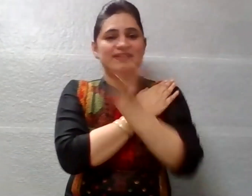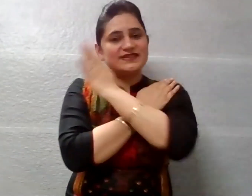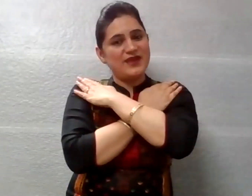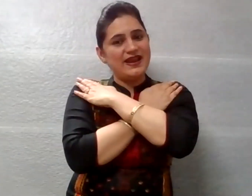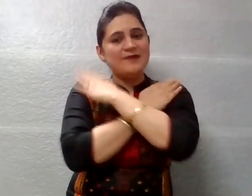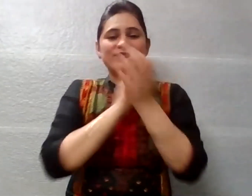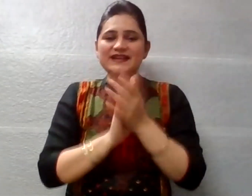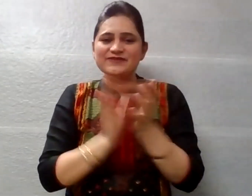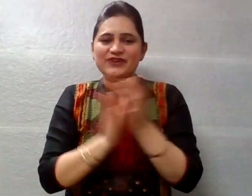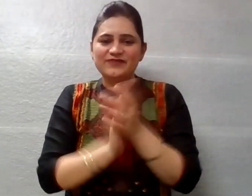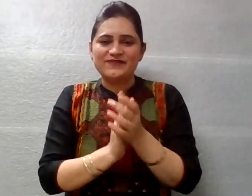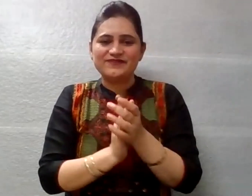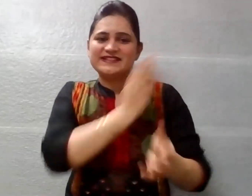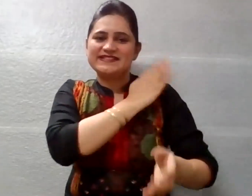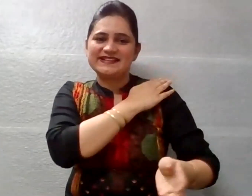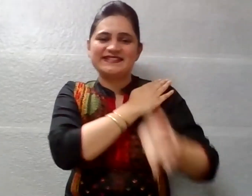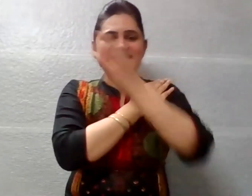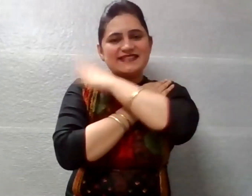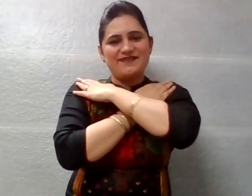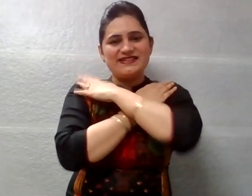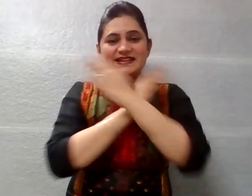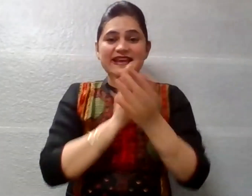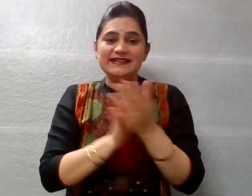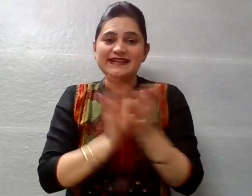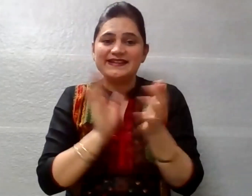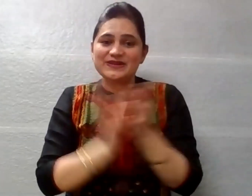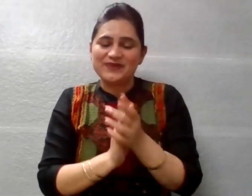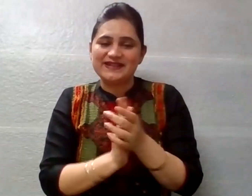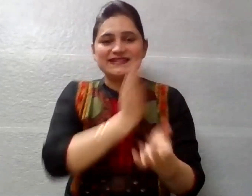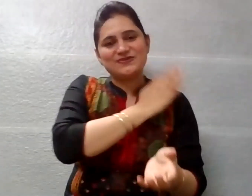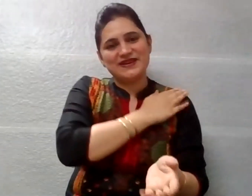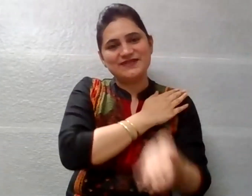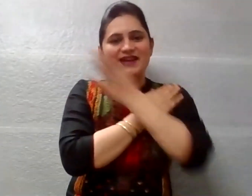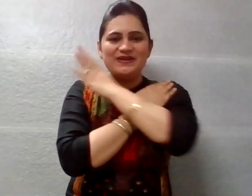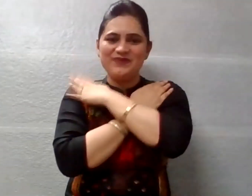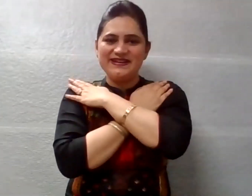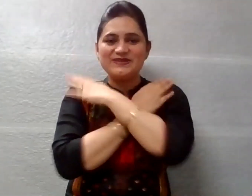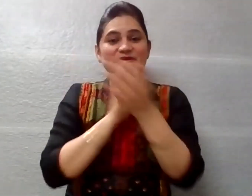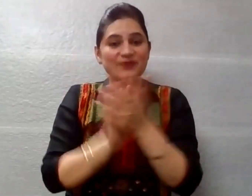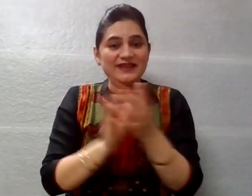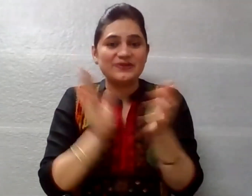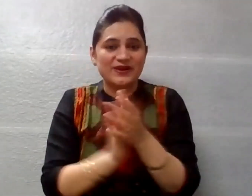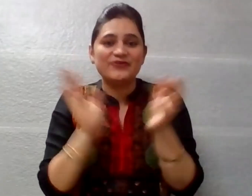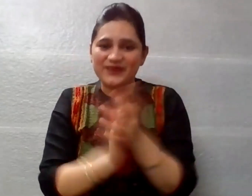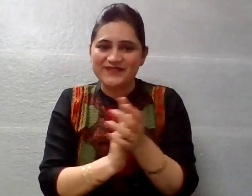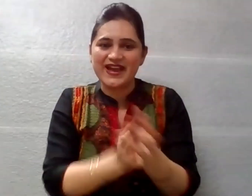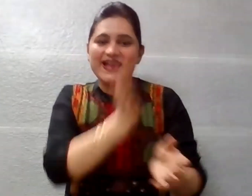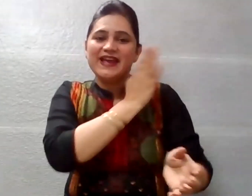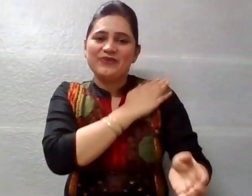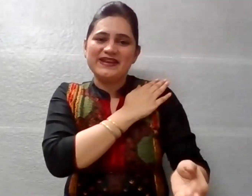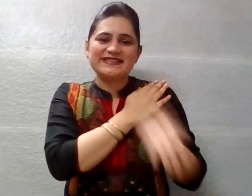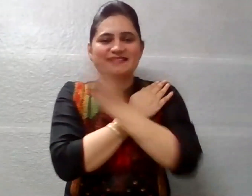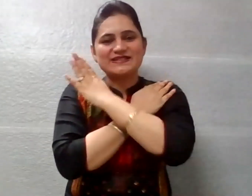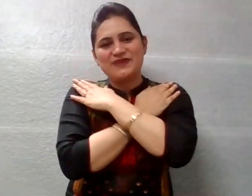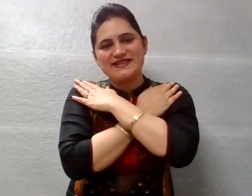11, 12, 13, 40, 15, 16, 17, 18, 19, 20, 21, 22, 20, 24, 25,